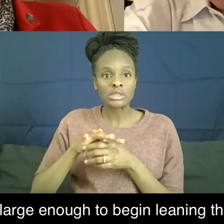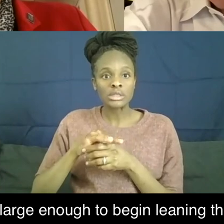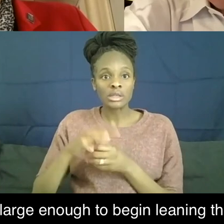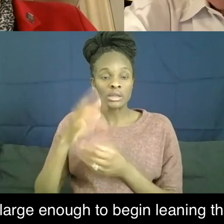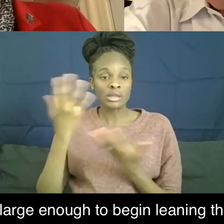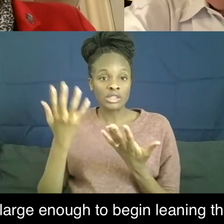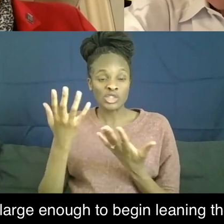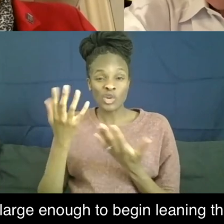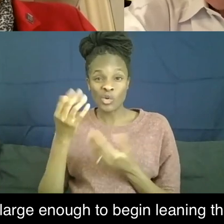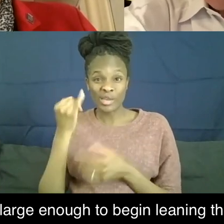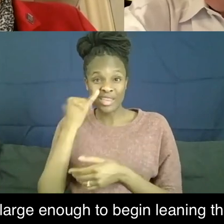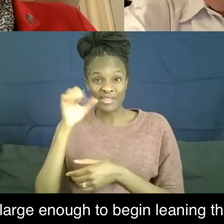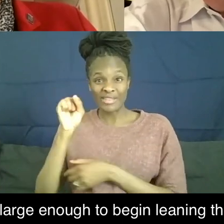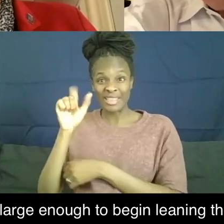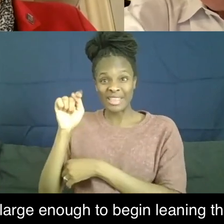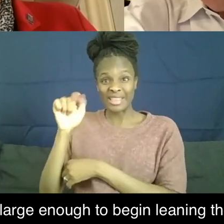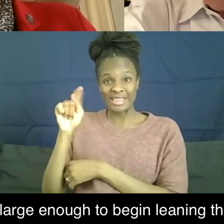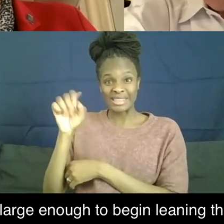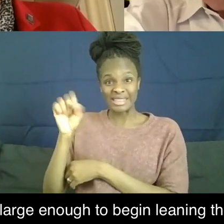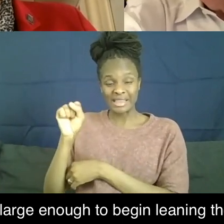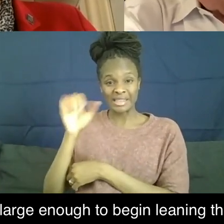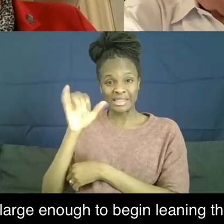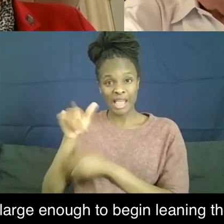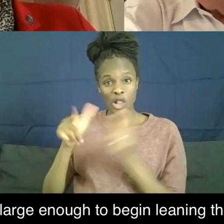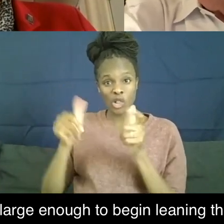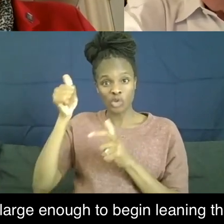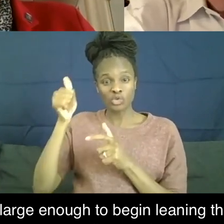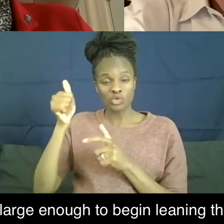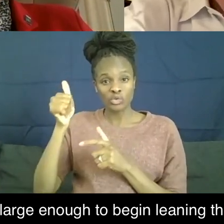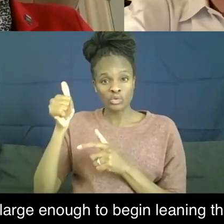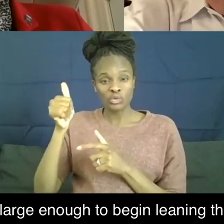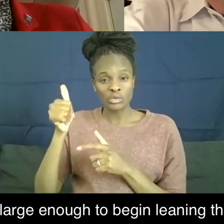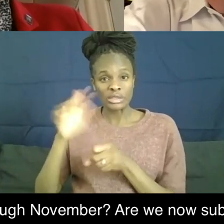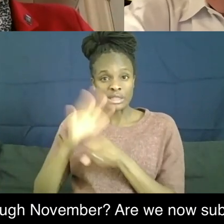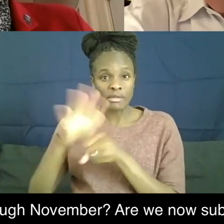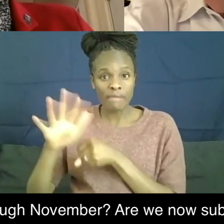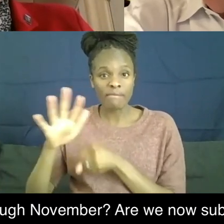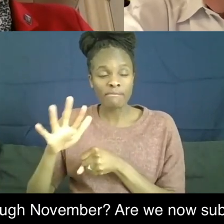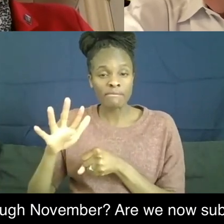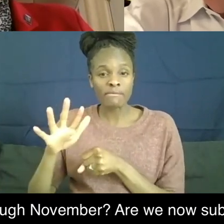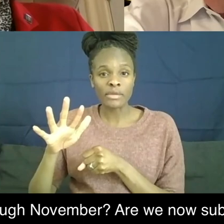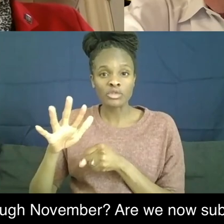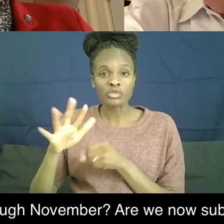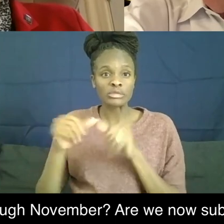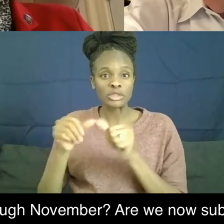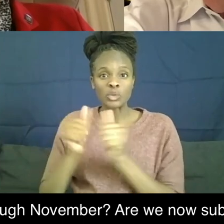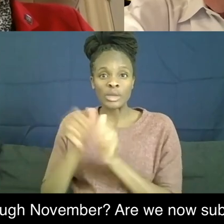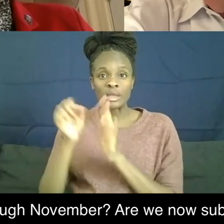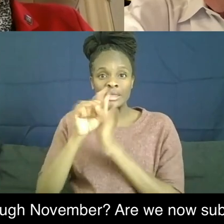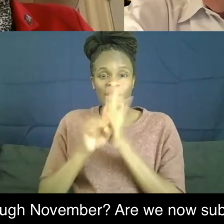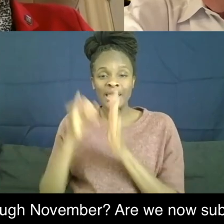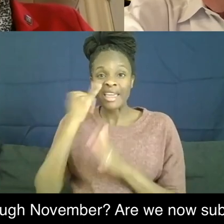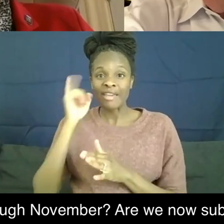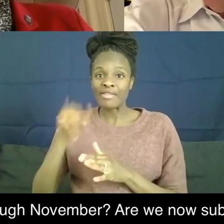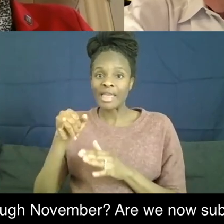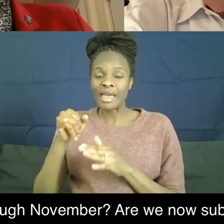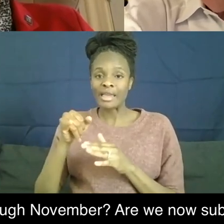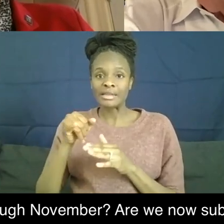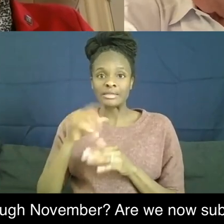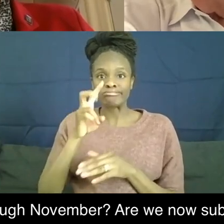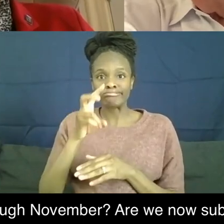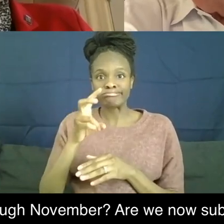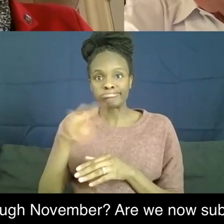large enough to begin leaning those states as well, assuming it remains through November, are we now substantial